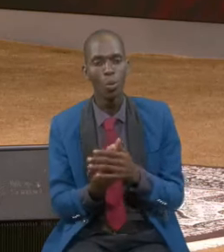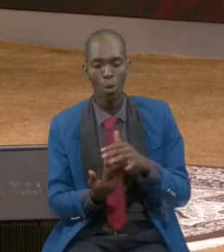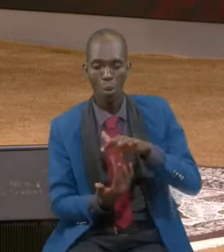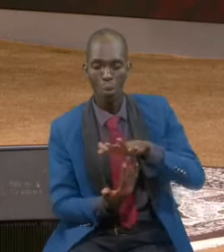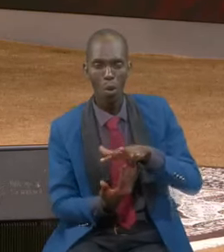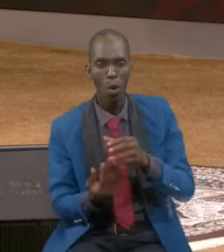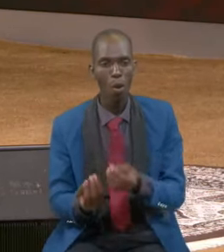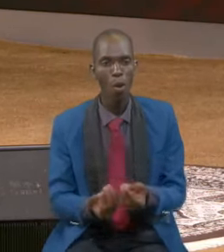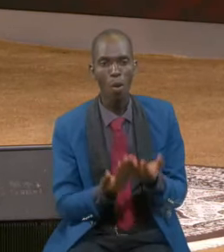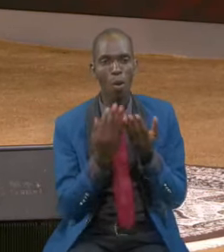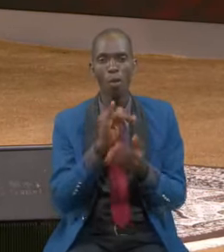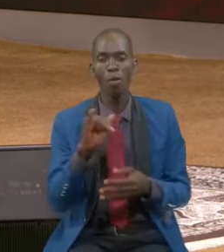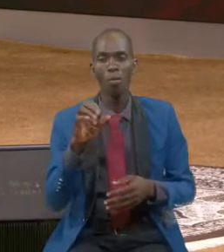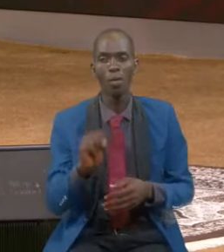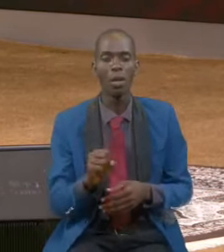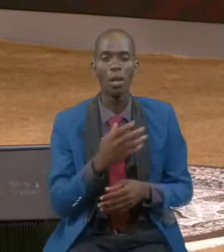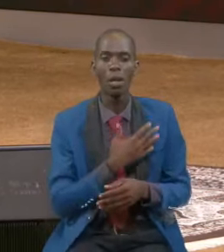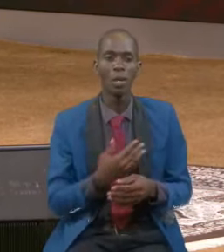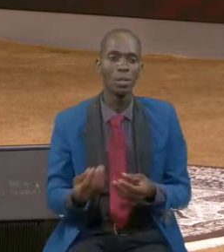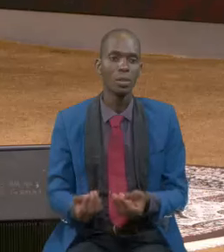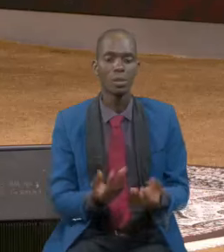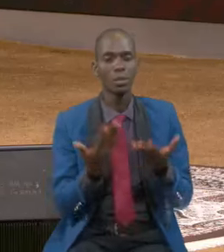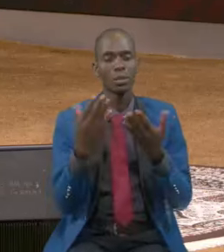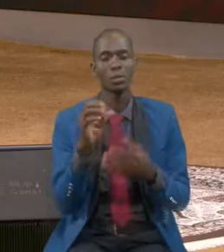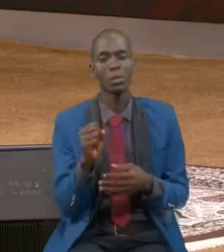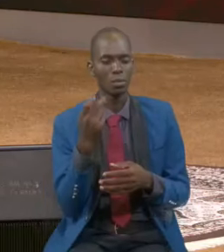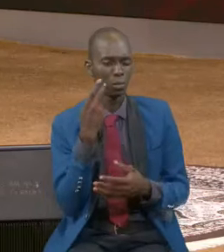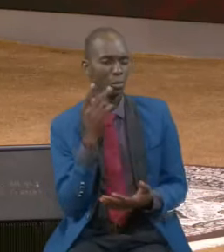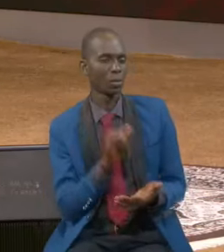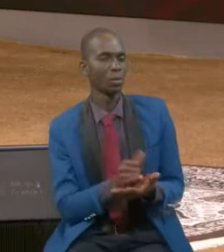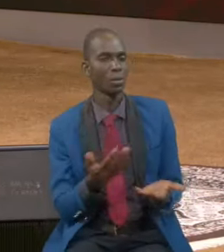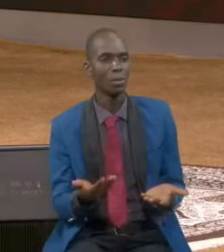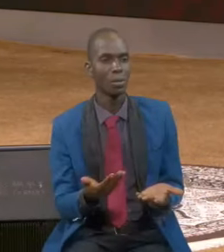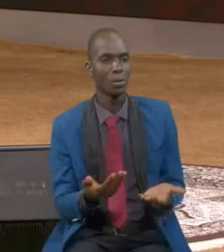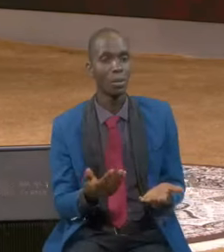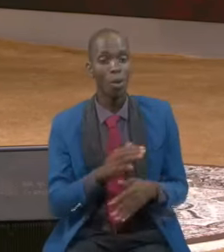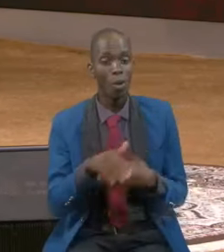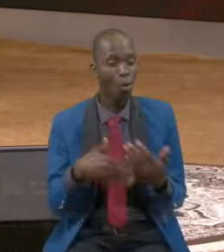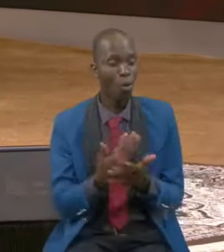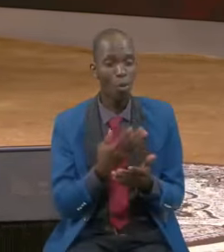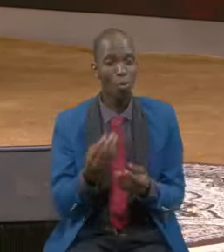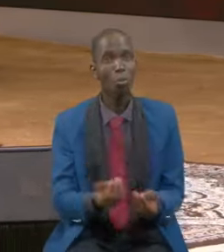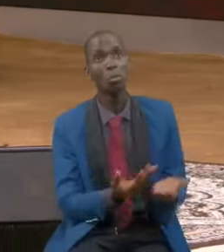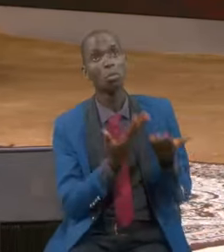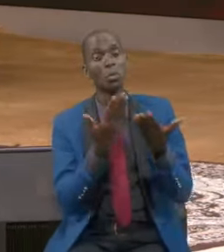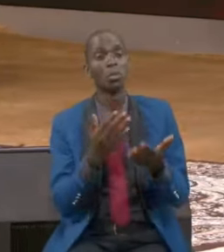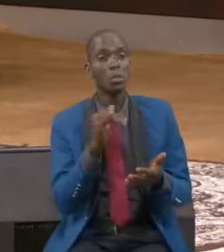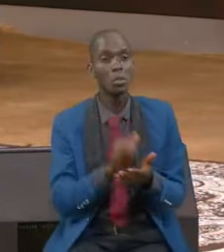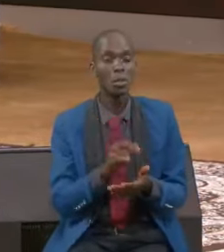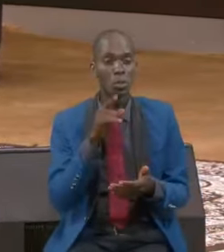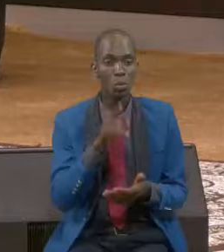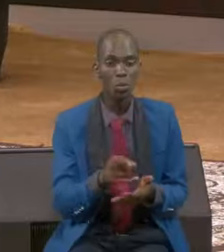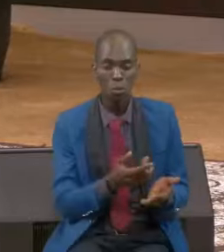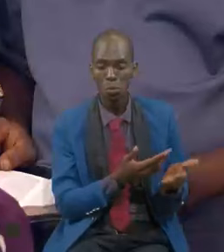burnt offerings and sacrifices. Look at that. All the sacrifices you read about in the Old Testament, all